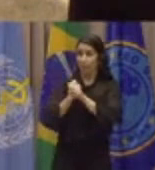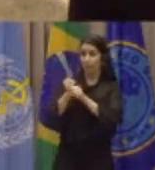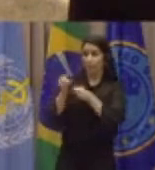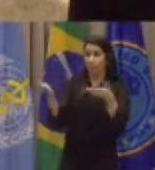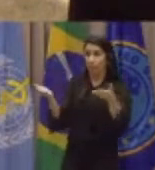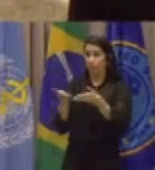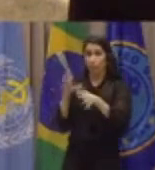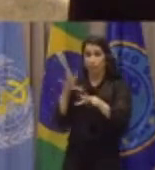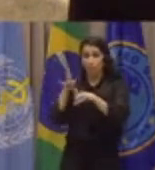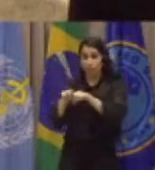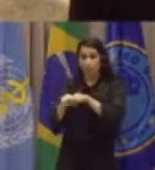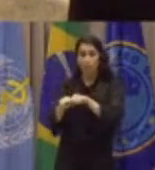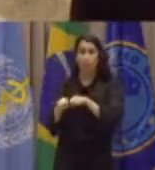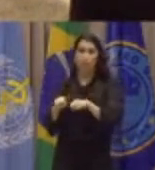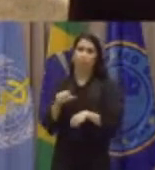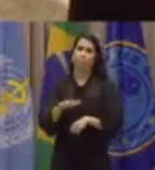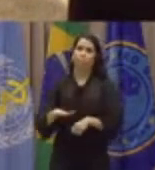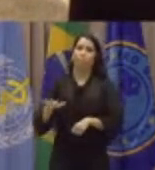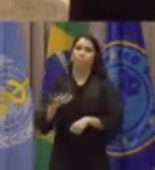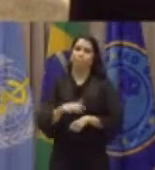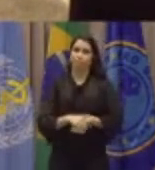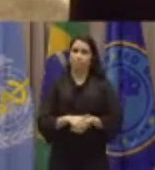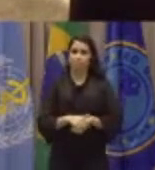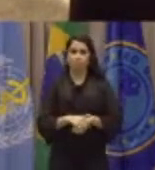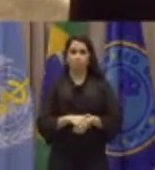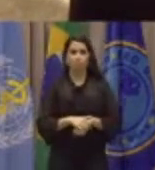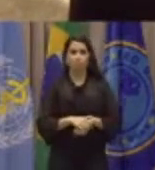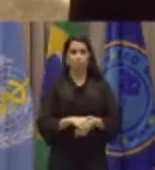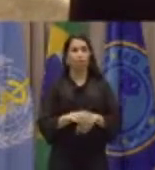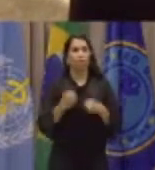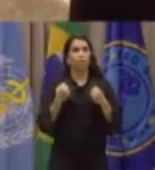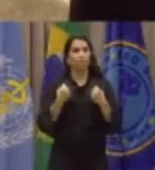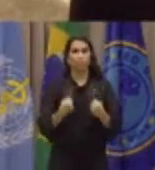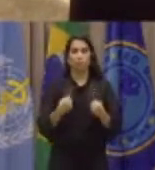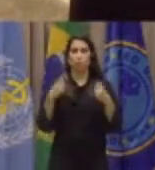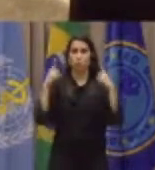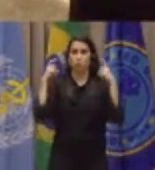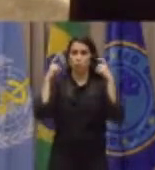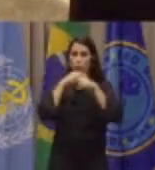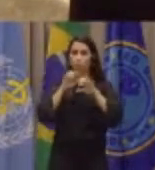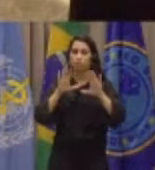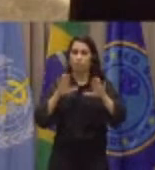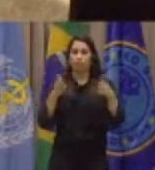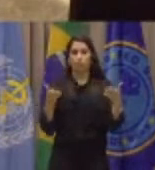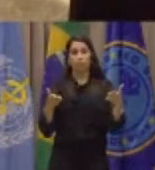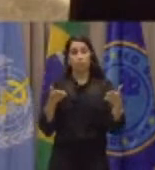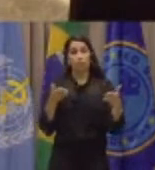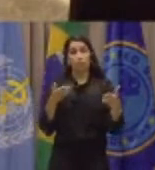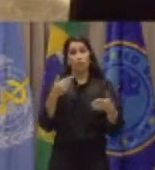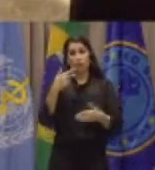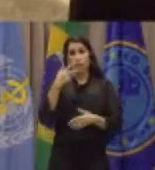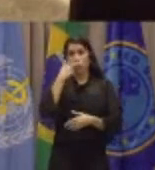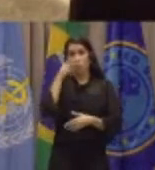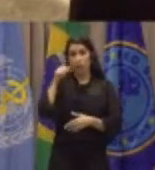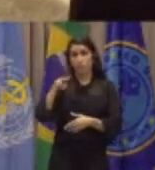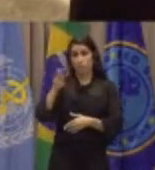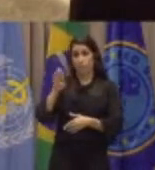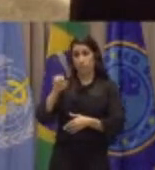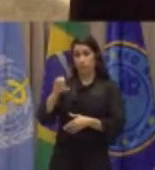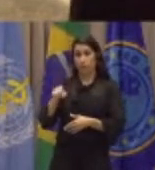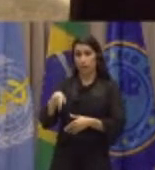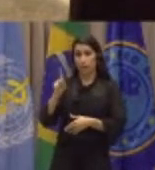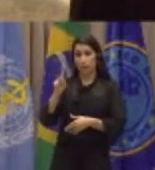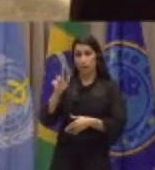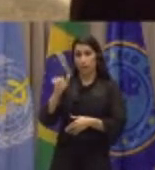years, not like you, and it's a burden. I think that's